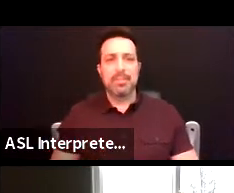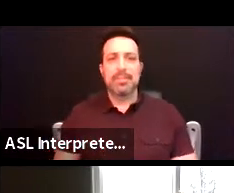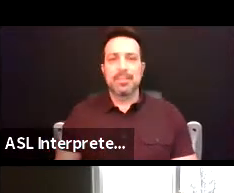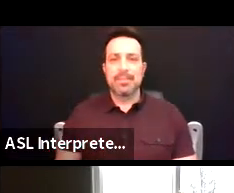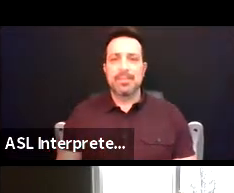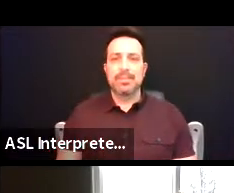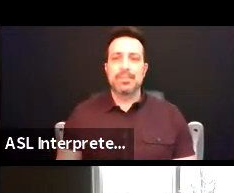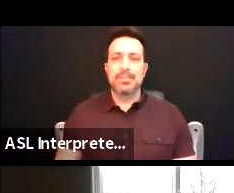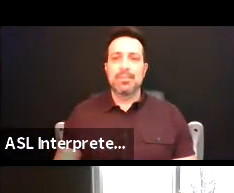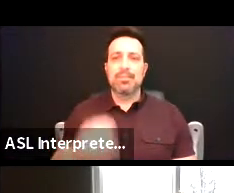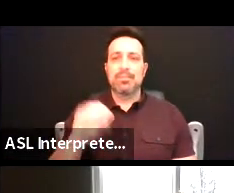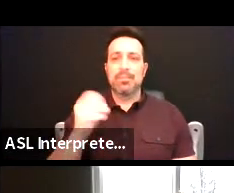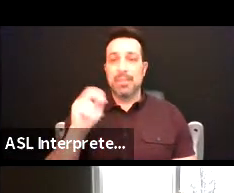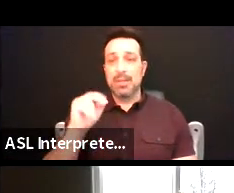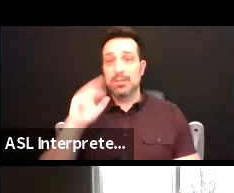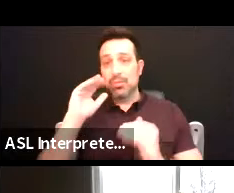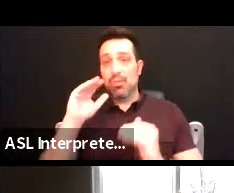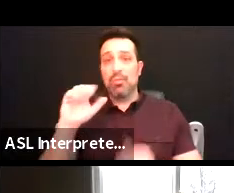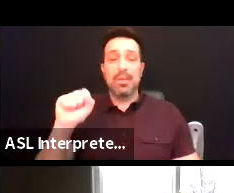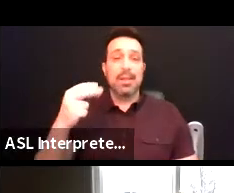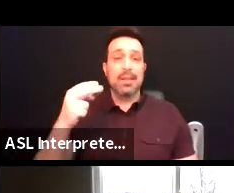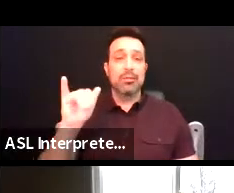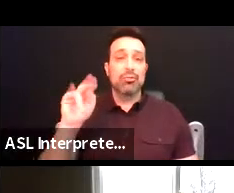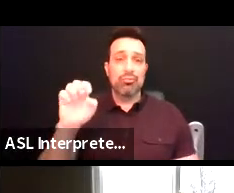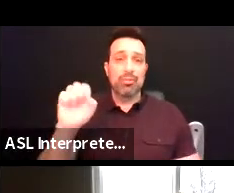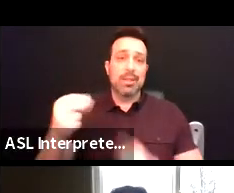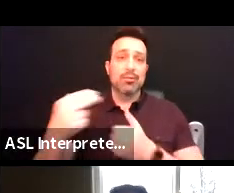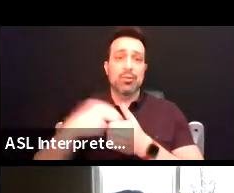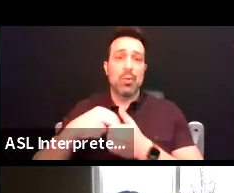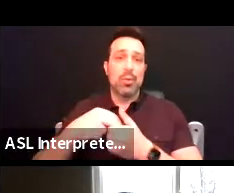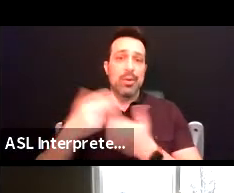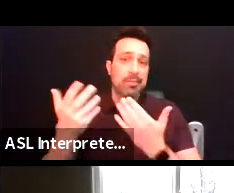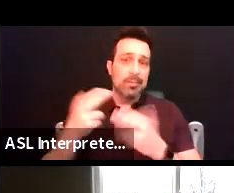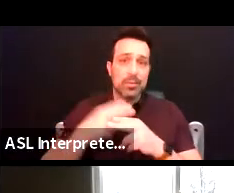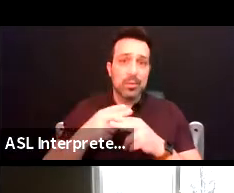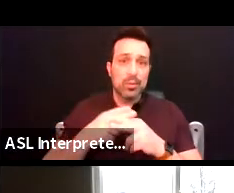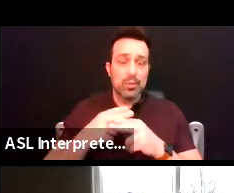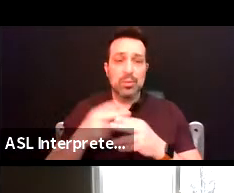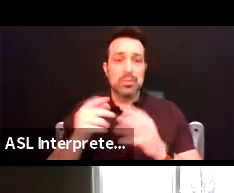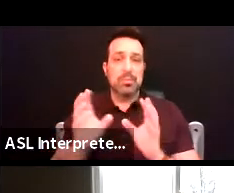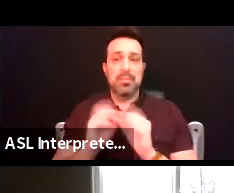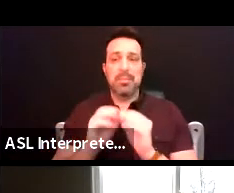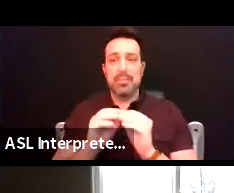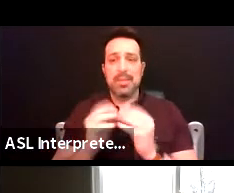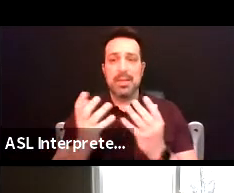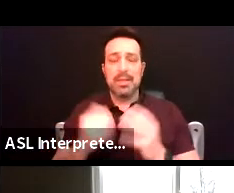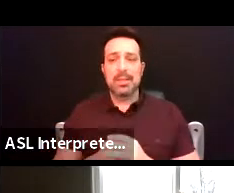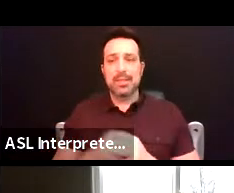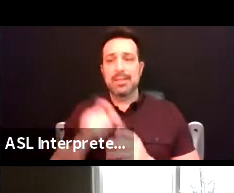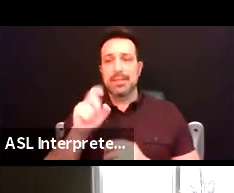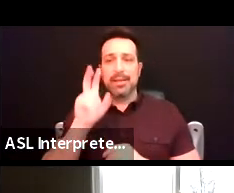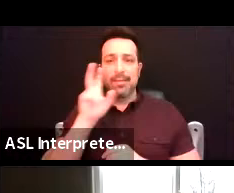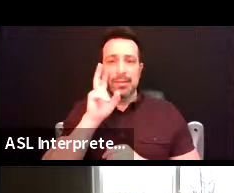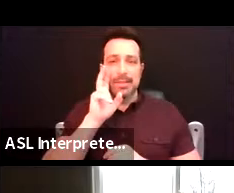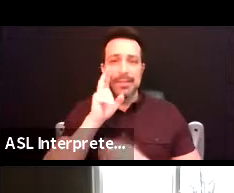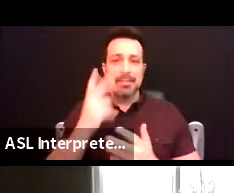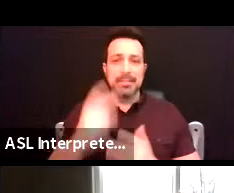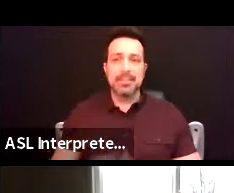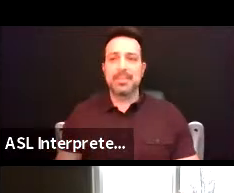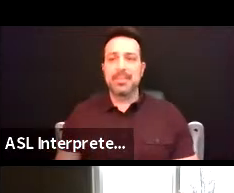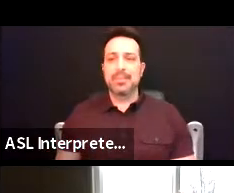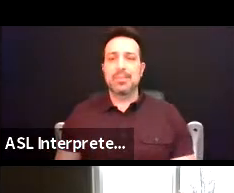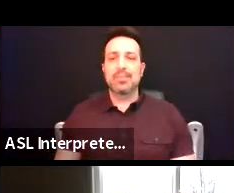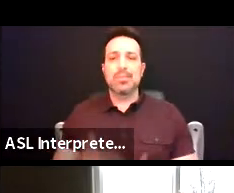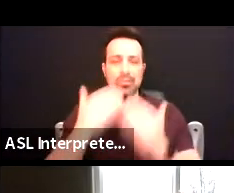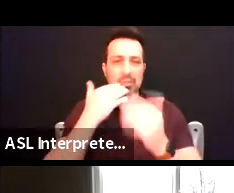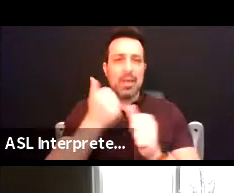So hopefully Shireen can make it at some point at this meeting. We'd love to see Shireen as well. Thank